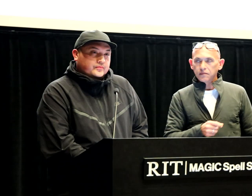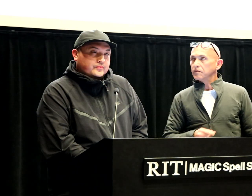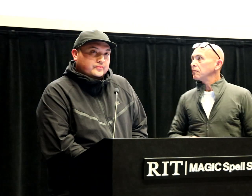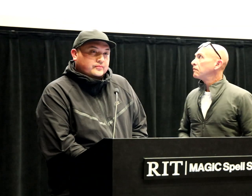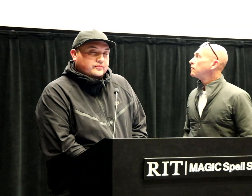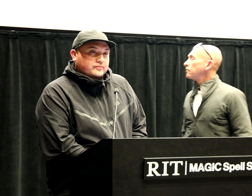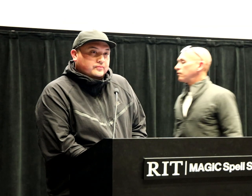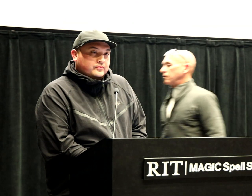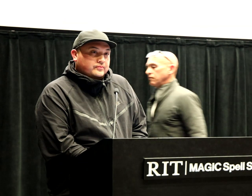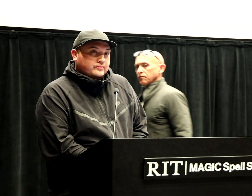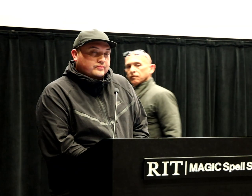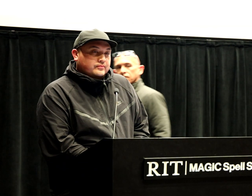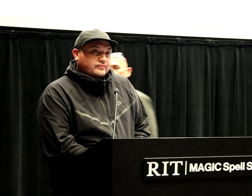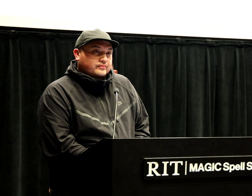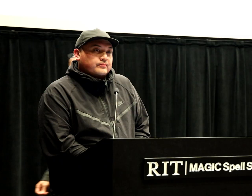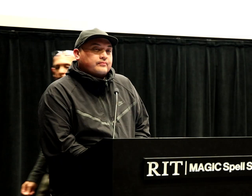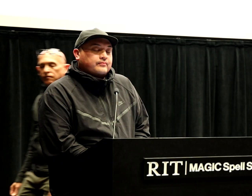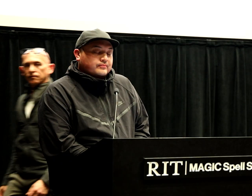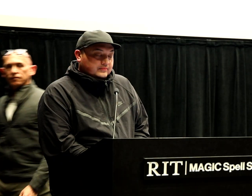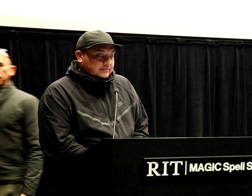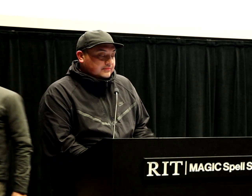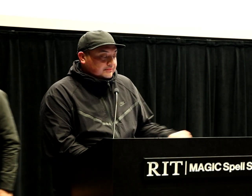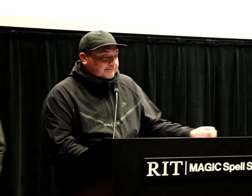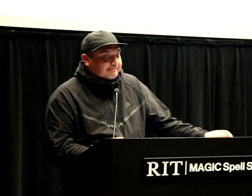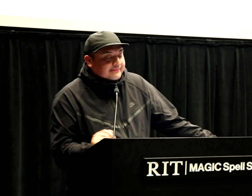kind of going ahead and starting your own studio?